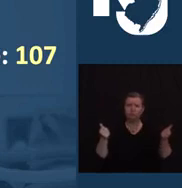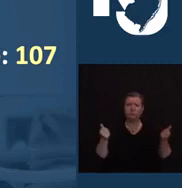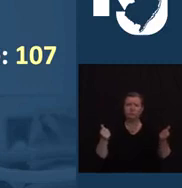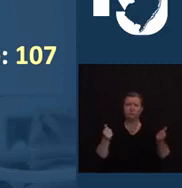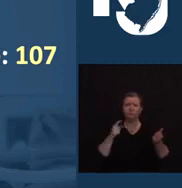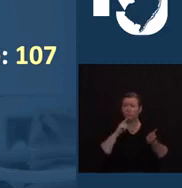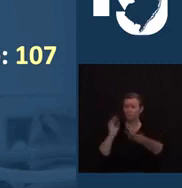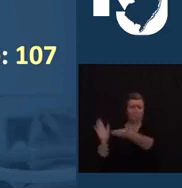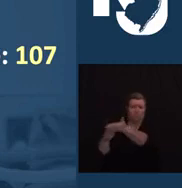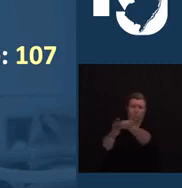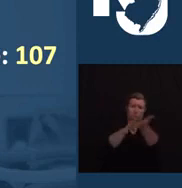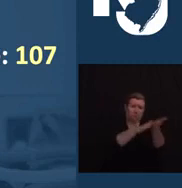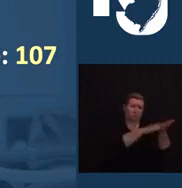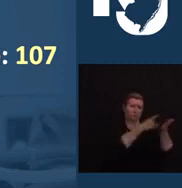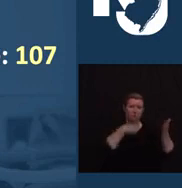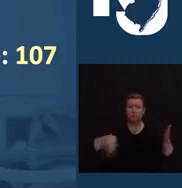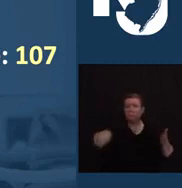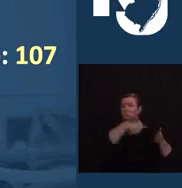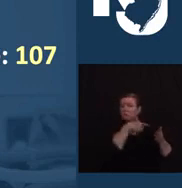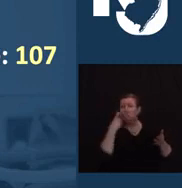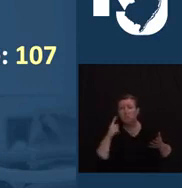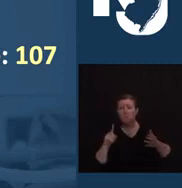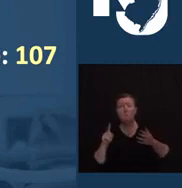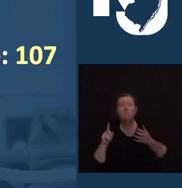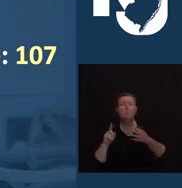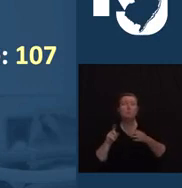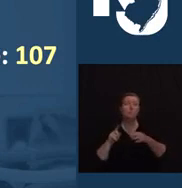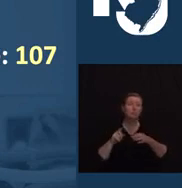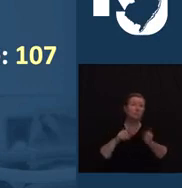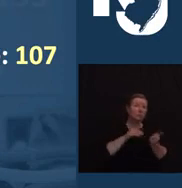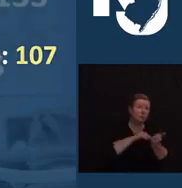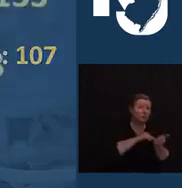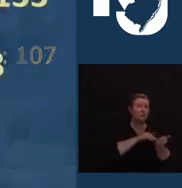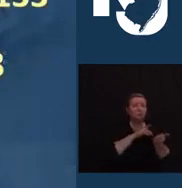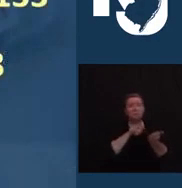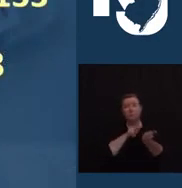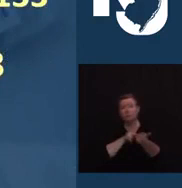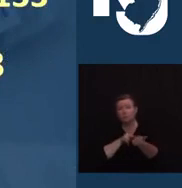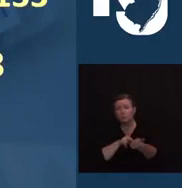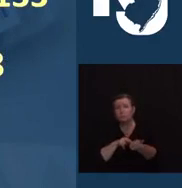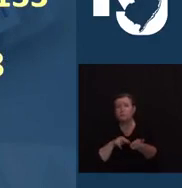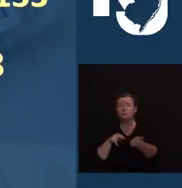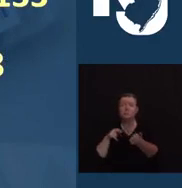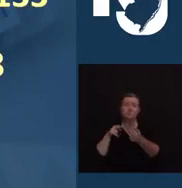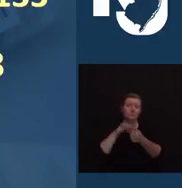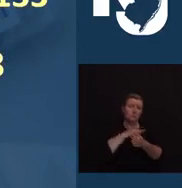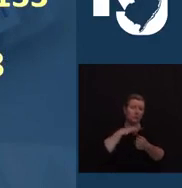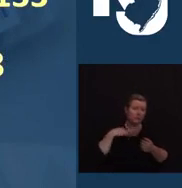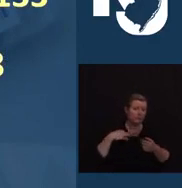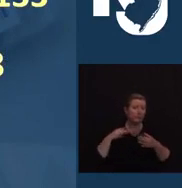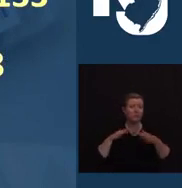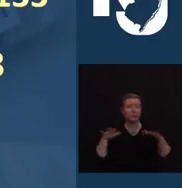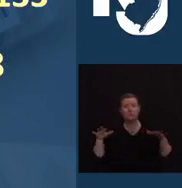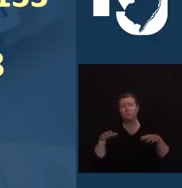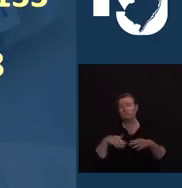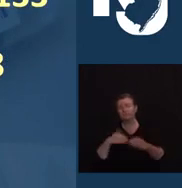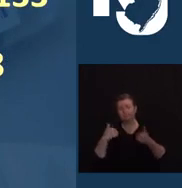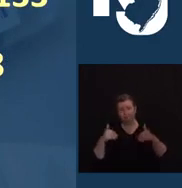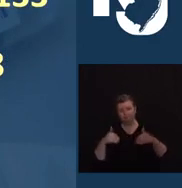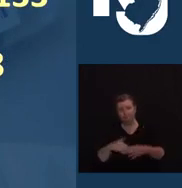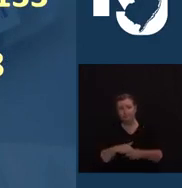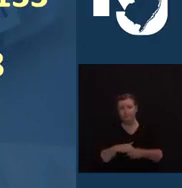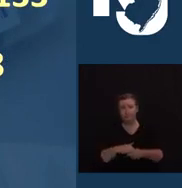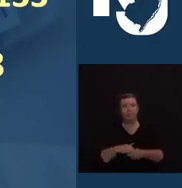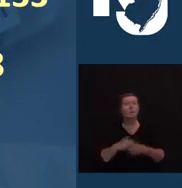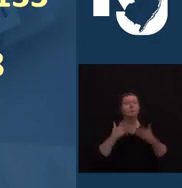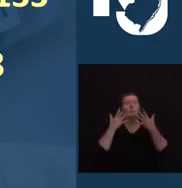you out there and our extraordinary frontline healthcare workers. Here are the latest numbers, sadly, as it relates to losses